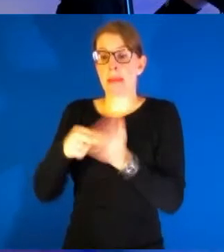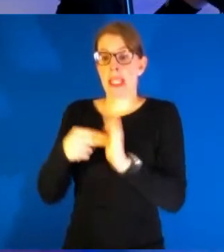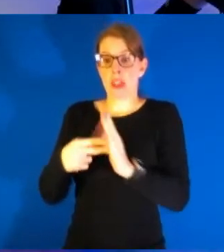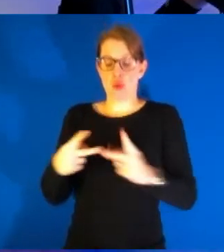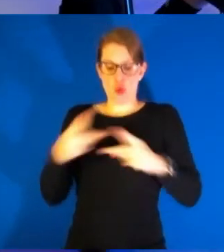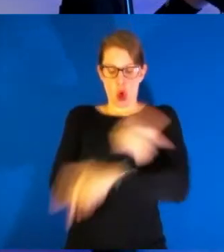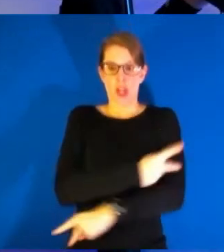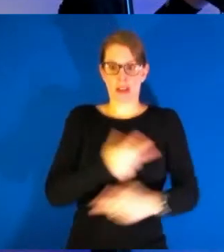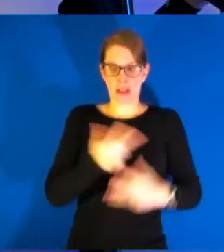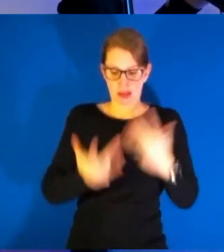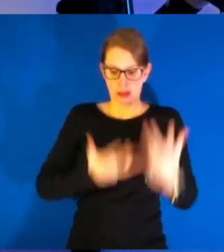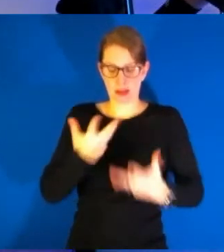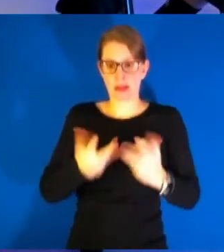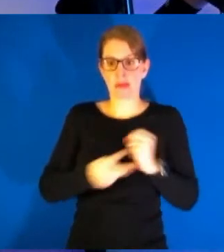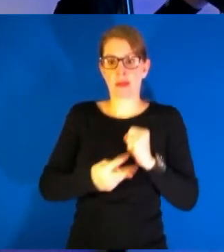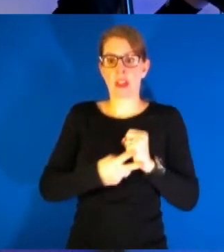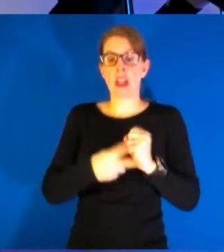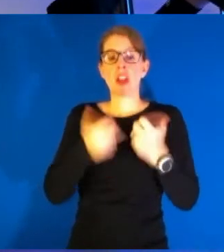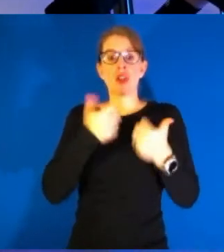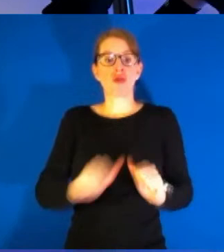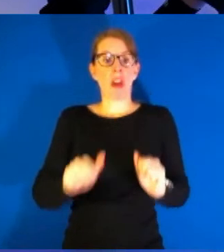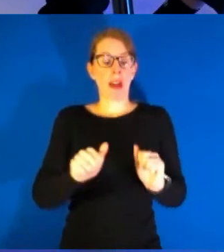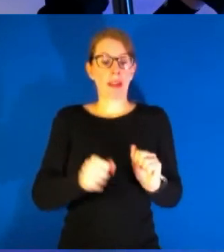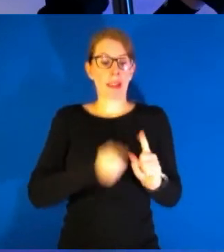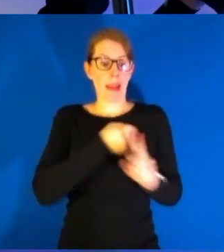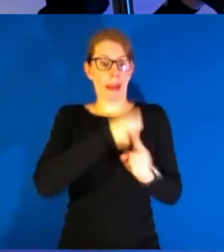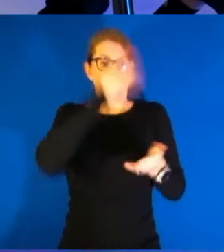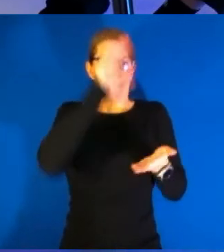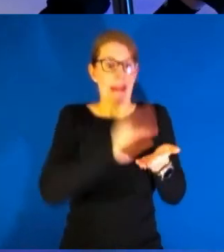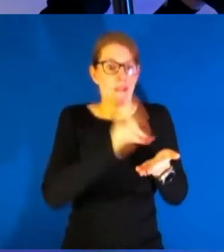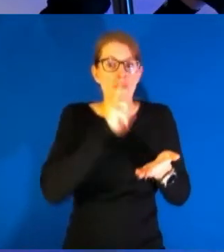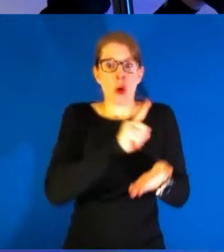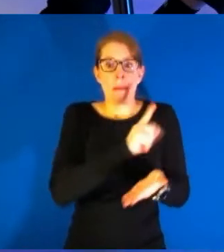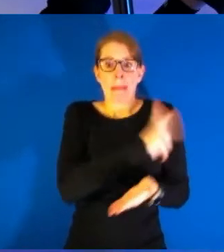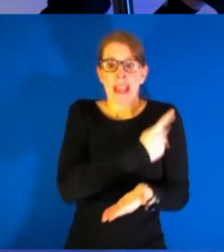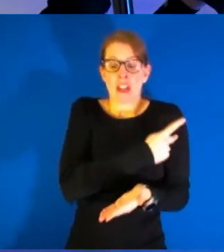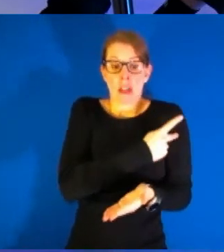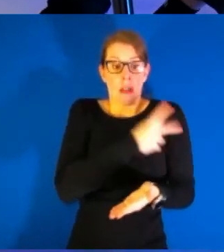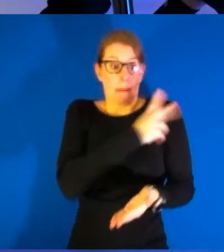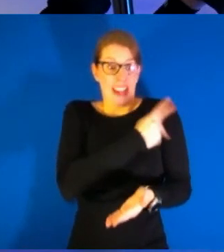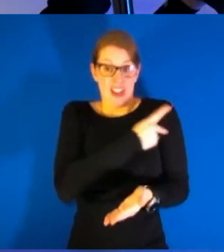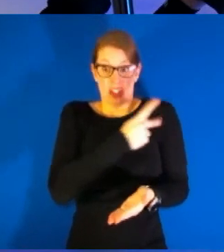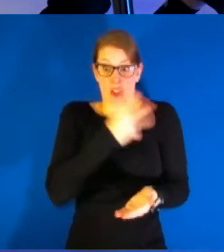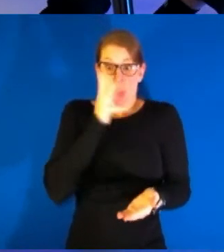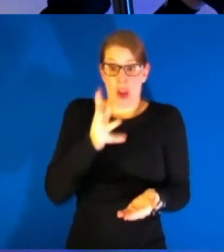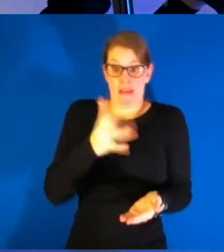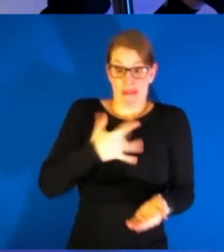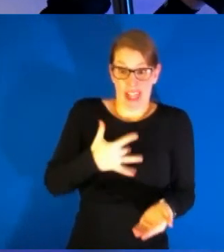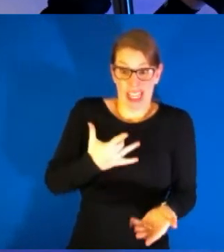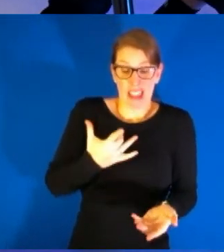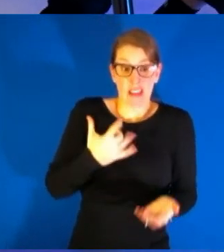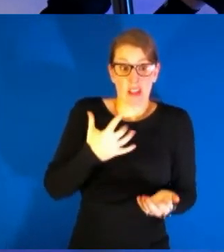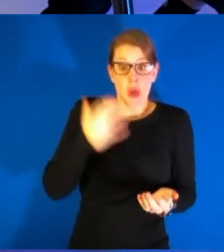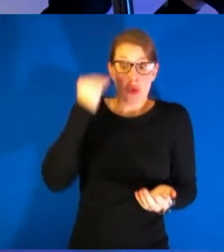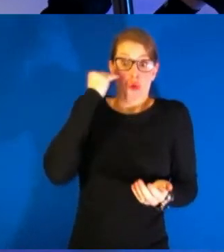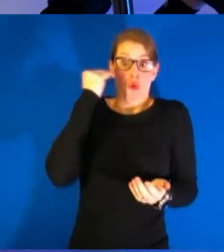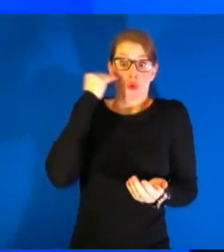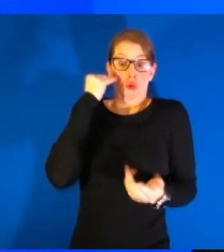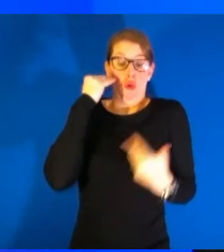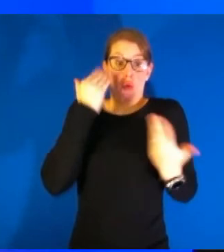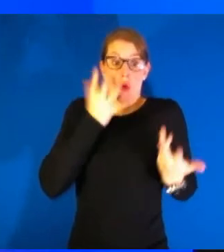keep the impact off of patients, but will patients feel this? Are there alternatives? How will the patient feel this on their